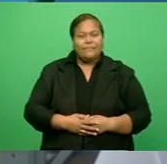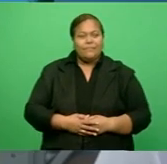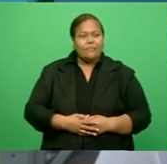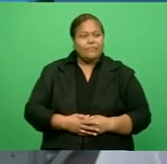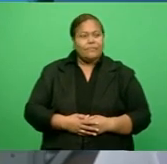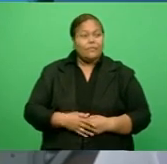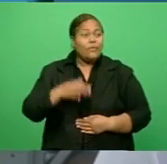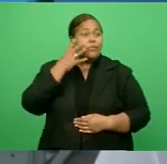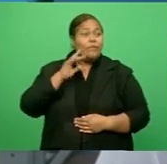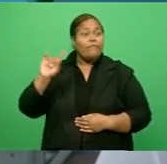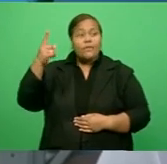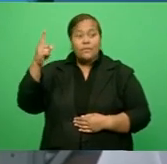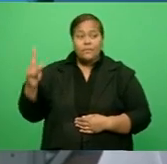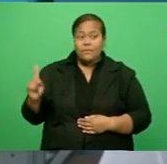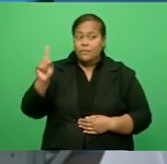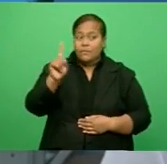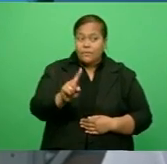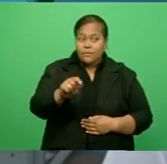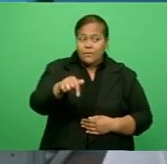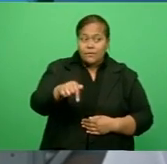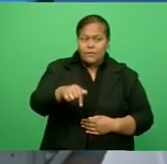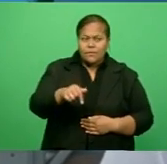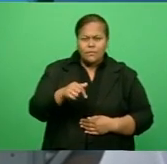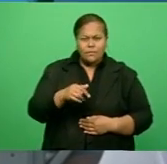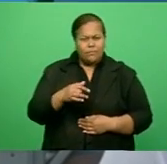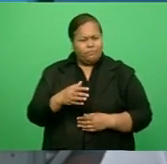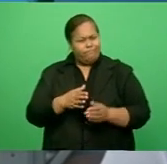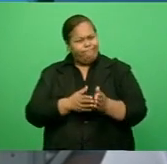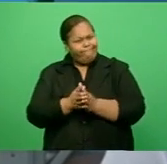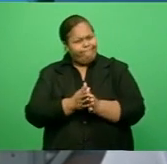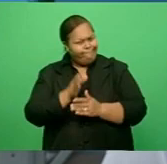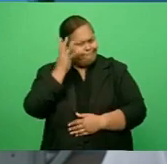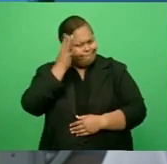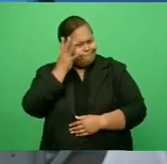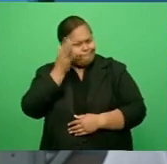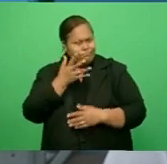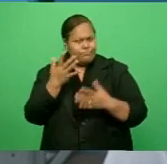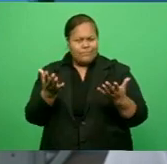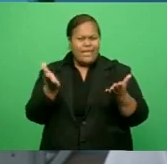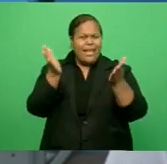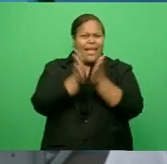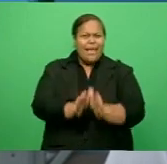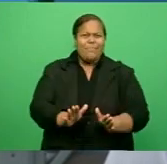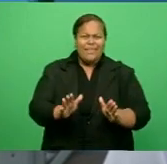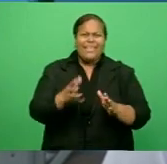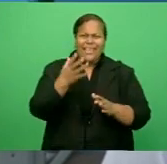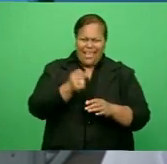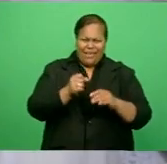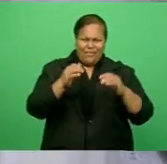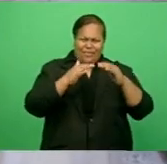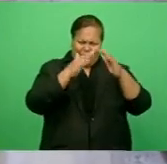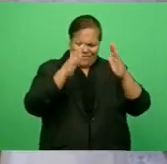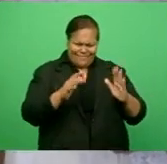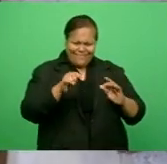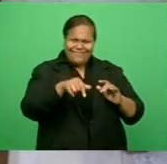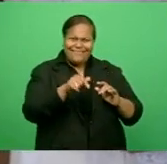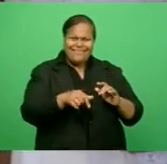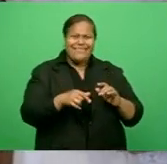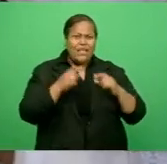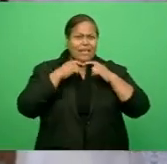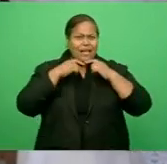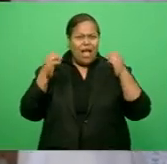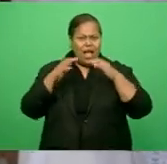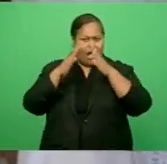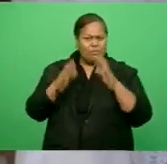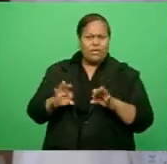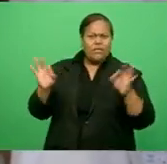When I first came here, I was curious about the enshrine being left idle in front of the Talatala's house without any commemoration or